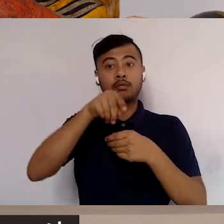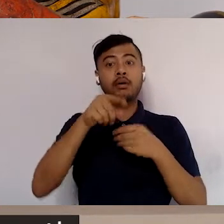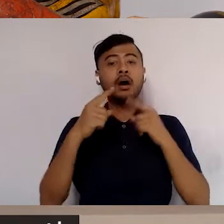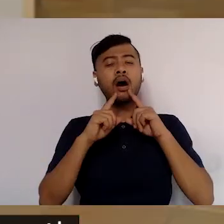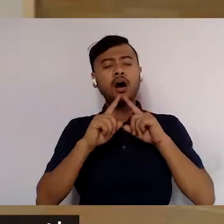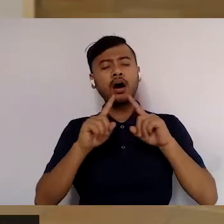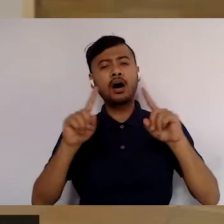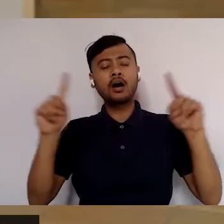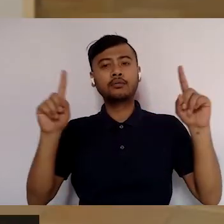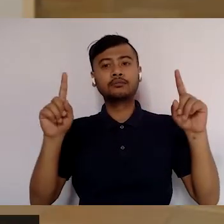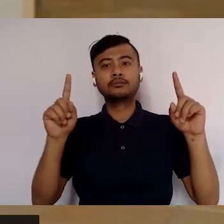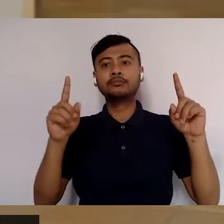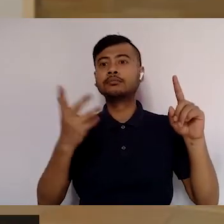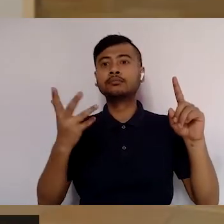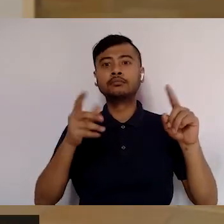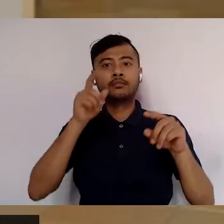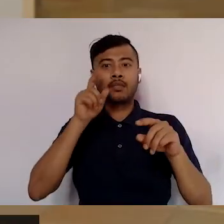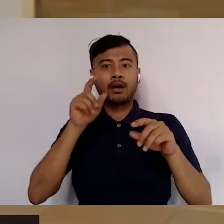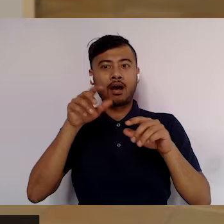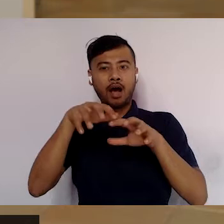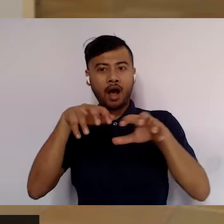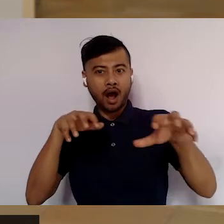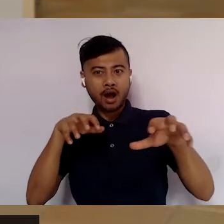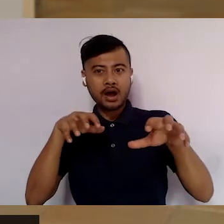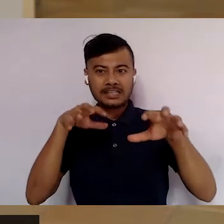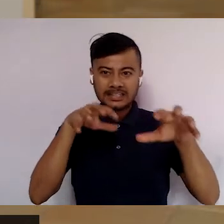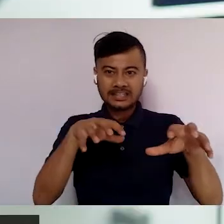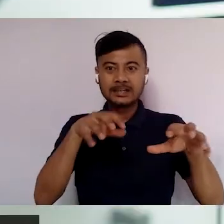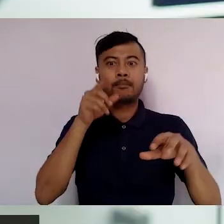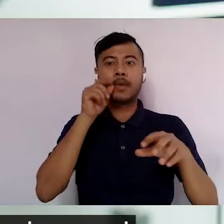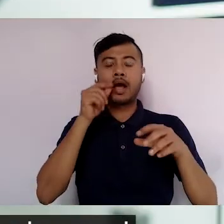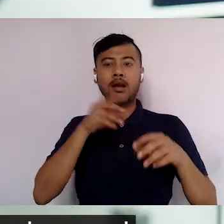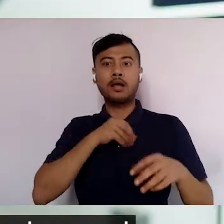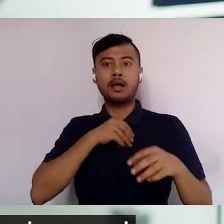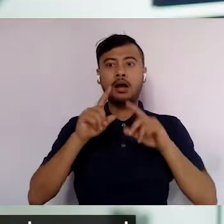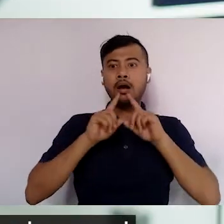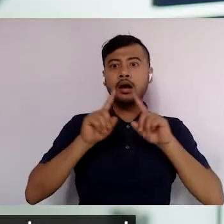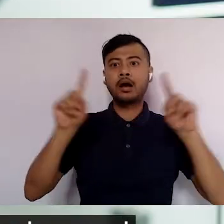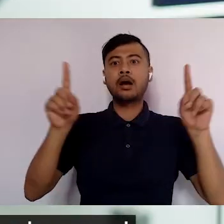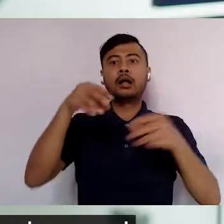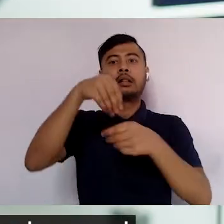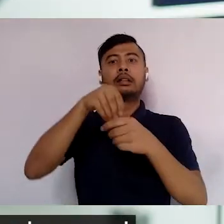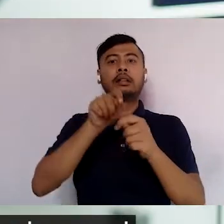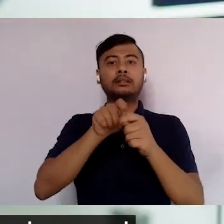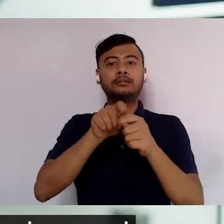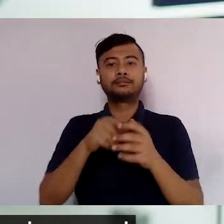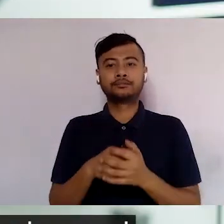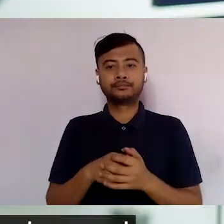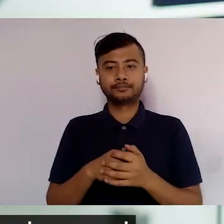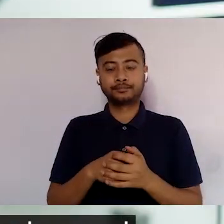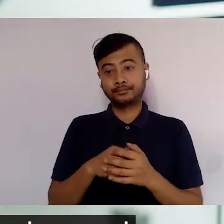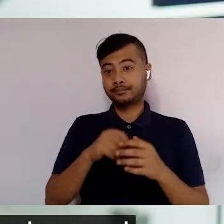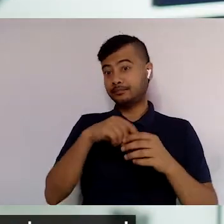open mouth, supposedly to suggest his blood-curdling scream. Unlike Tipu's tiger, this textile